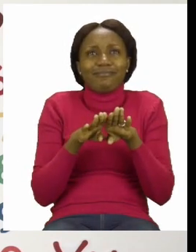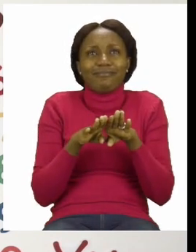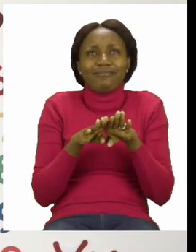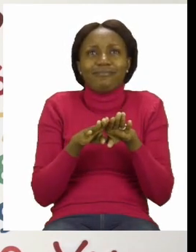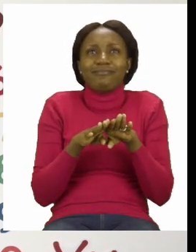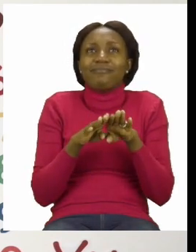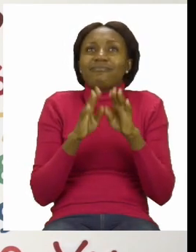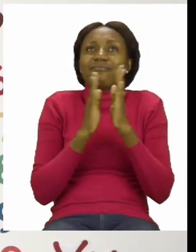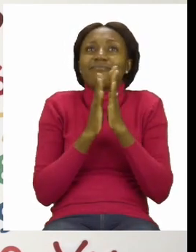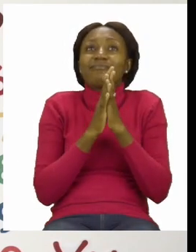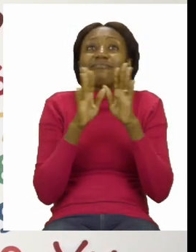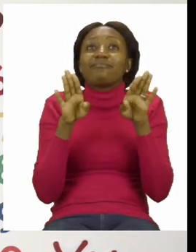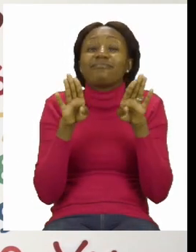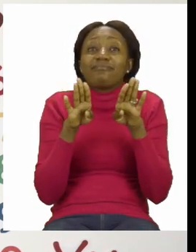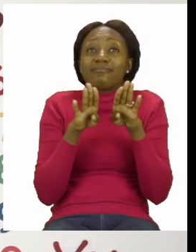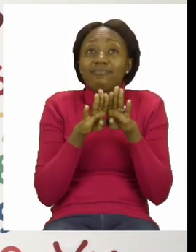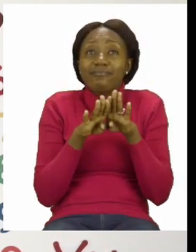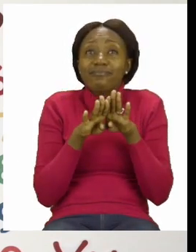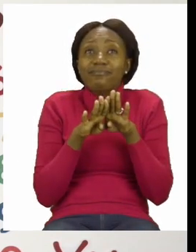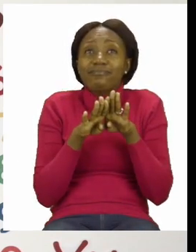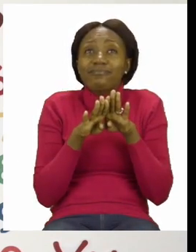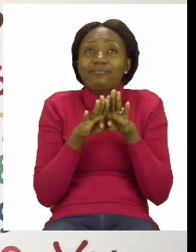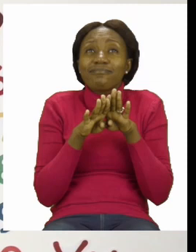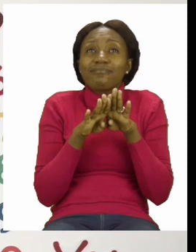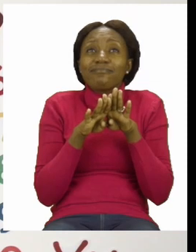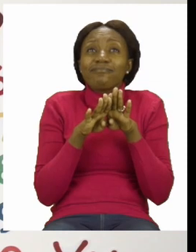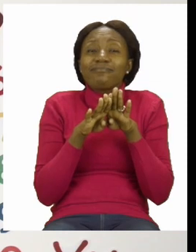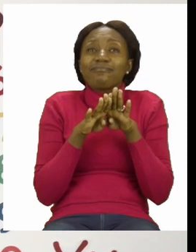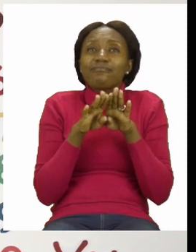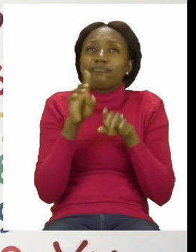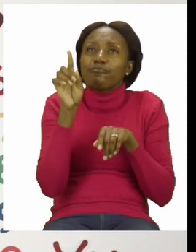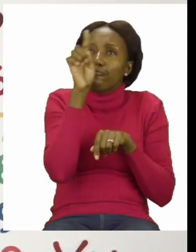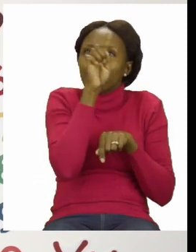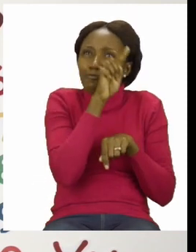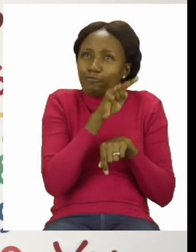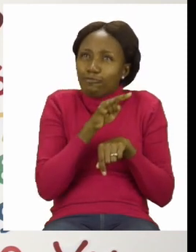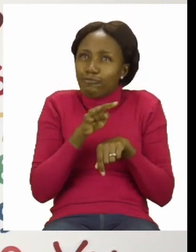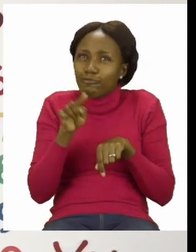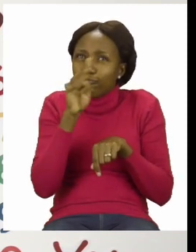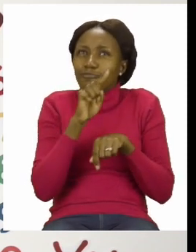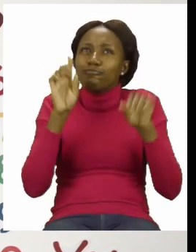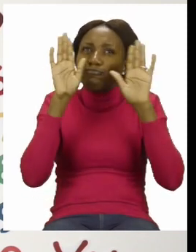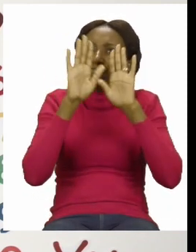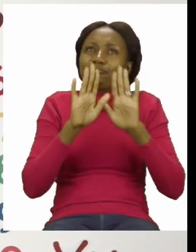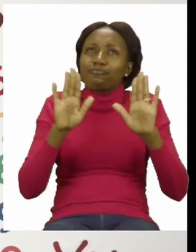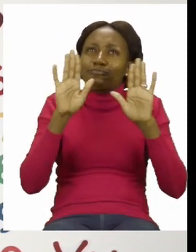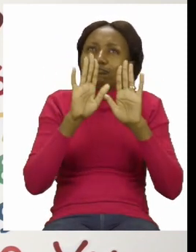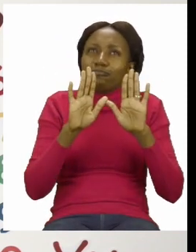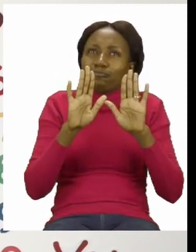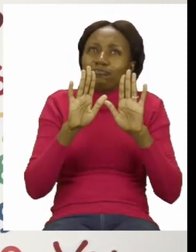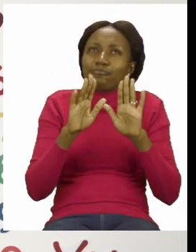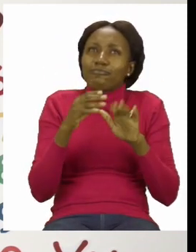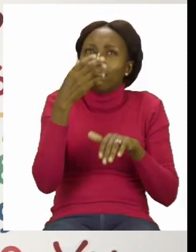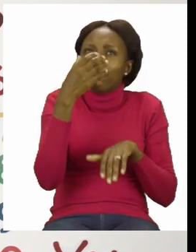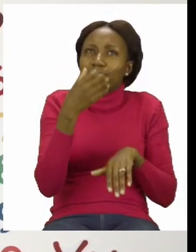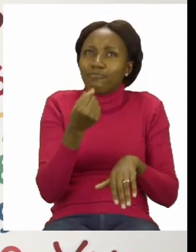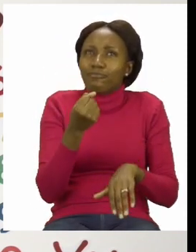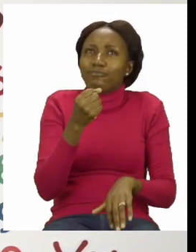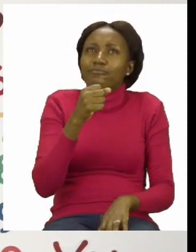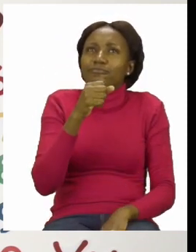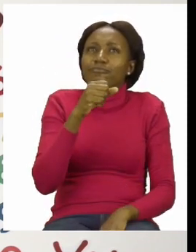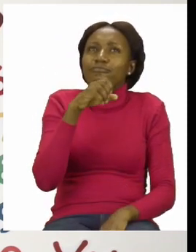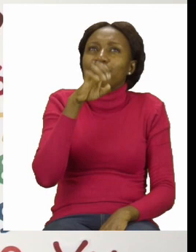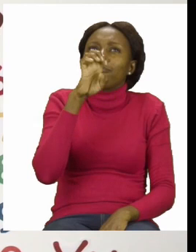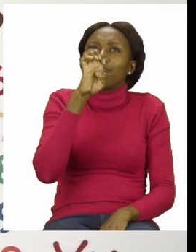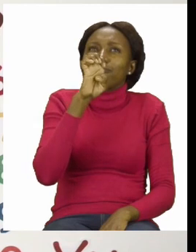your exercise is to circle or color the picture that has A. One of the